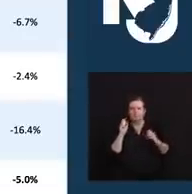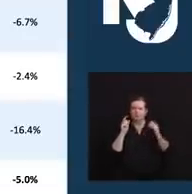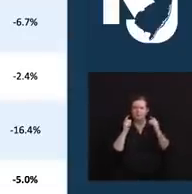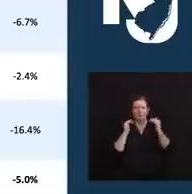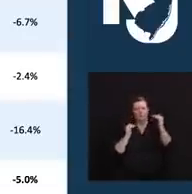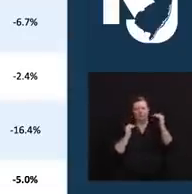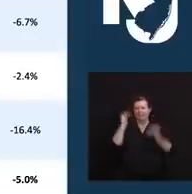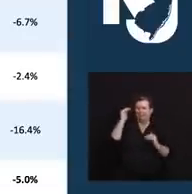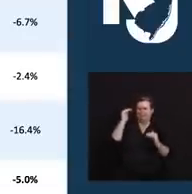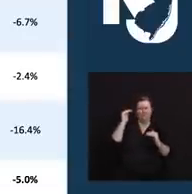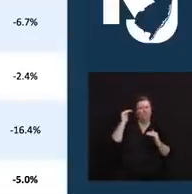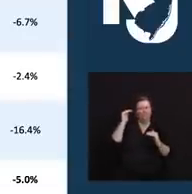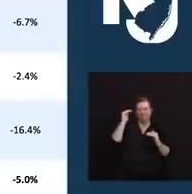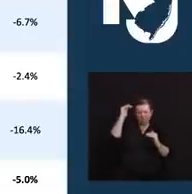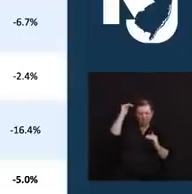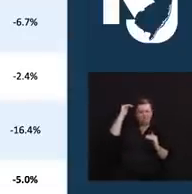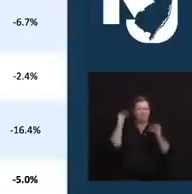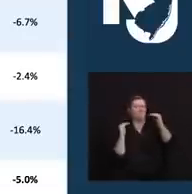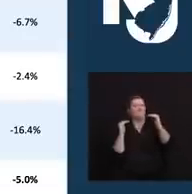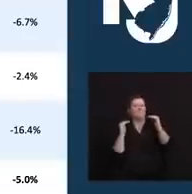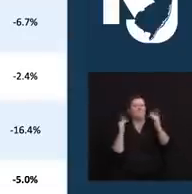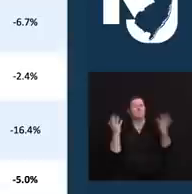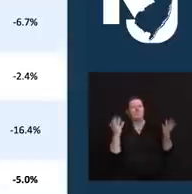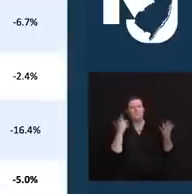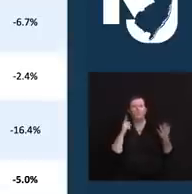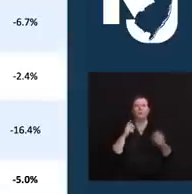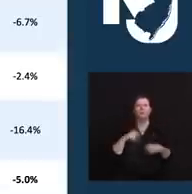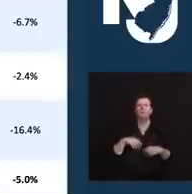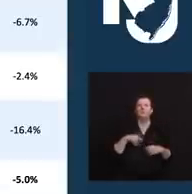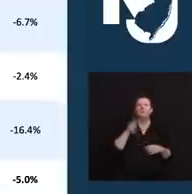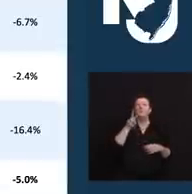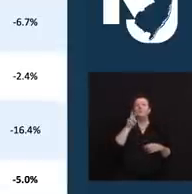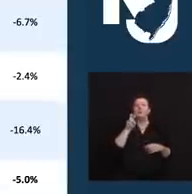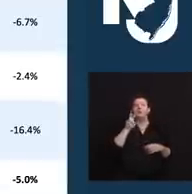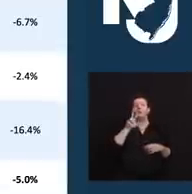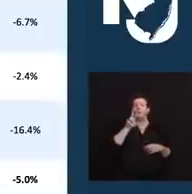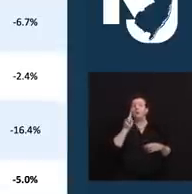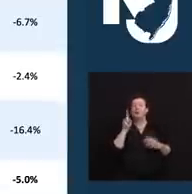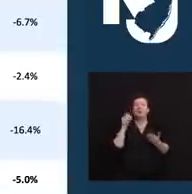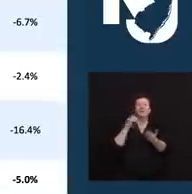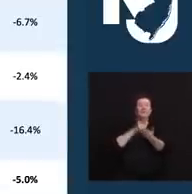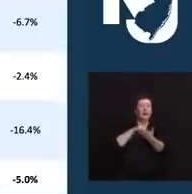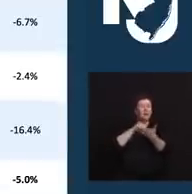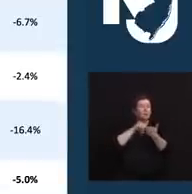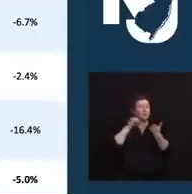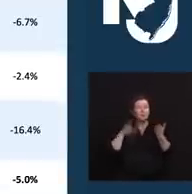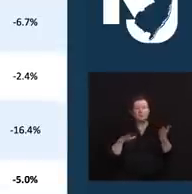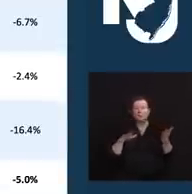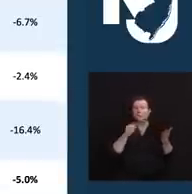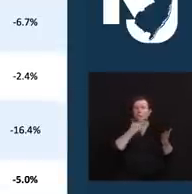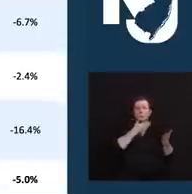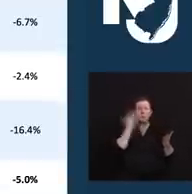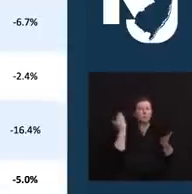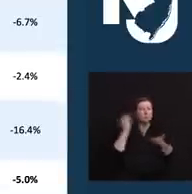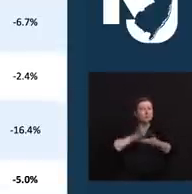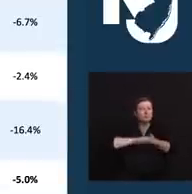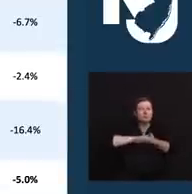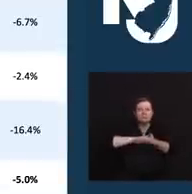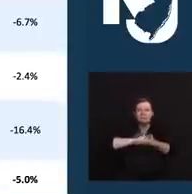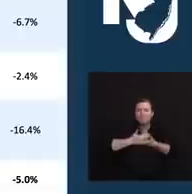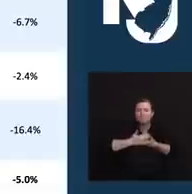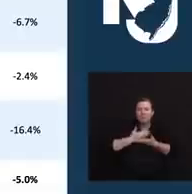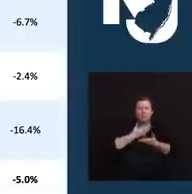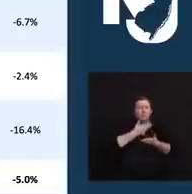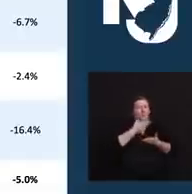estimated 231,000 students who did not have either the hardware or internet accessibility, or in